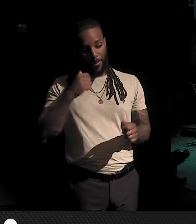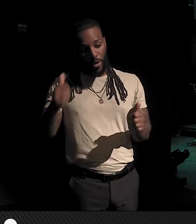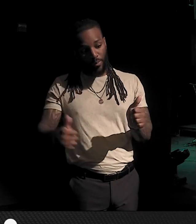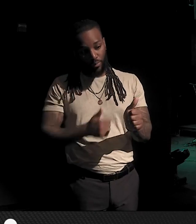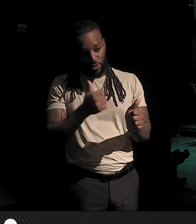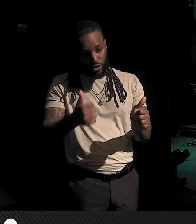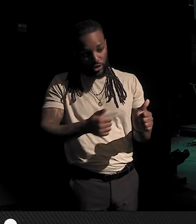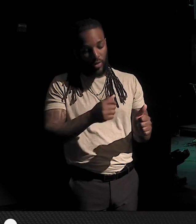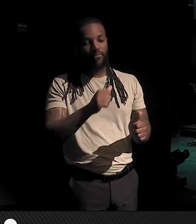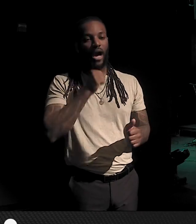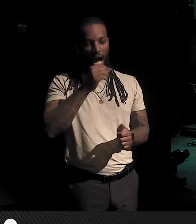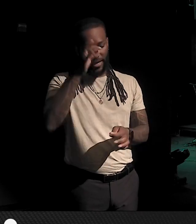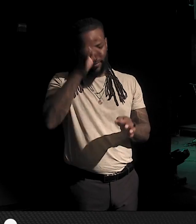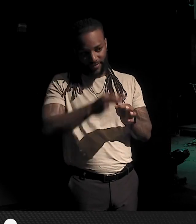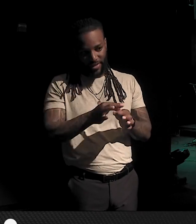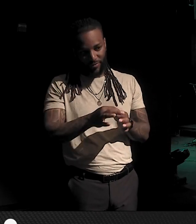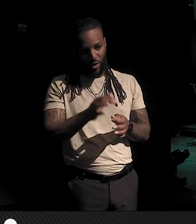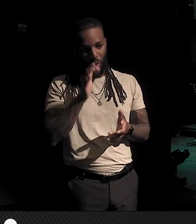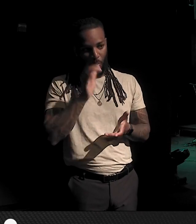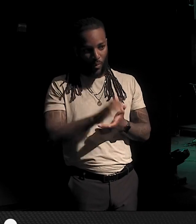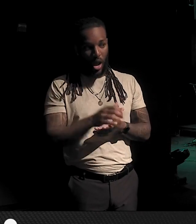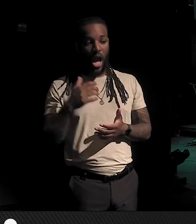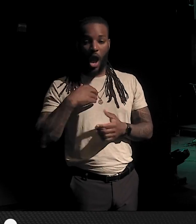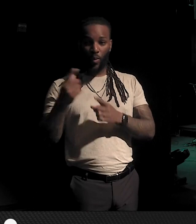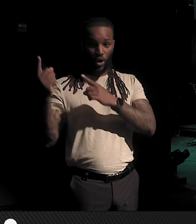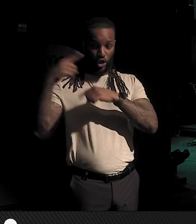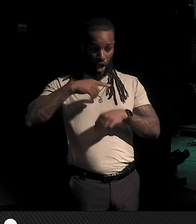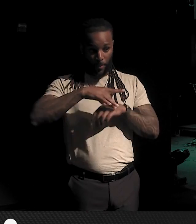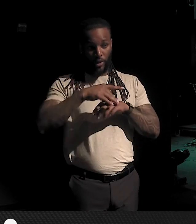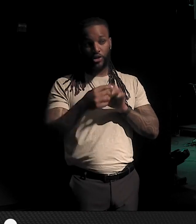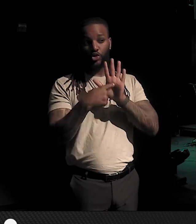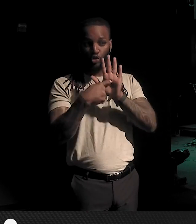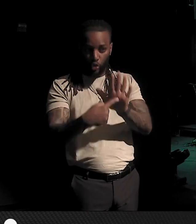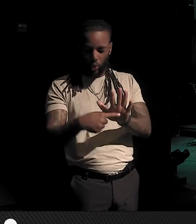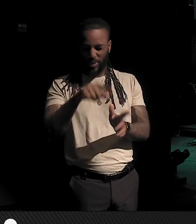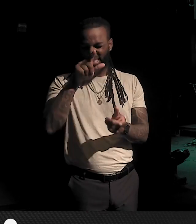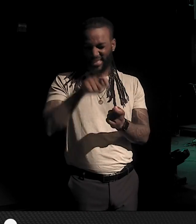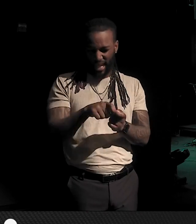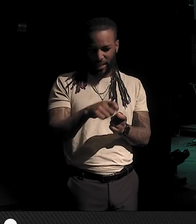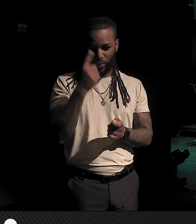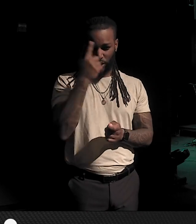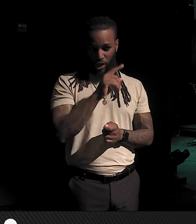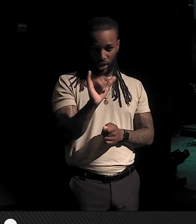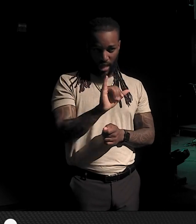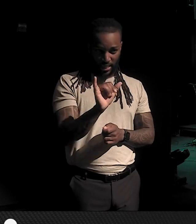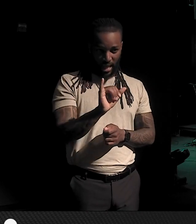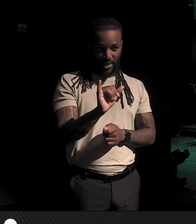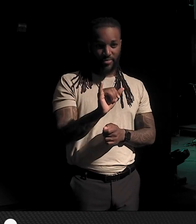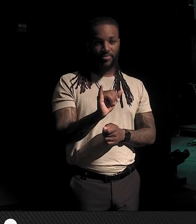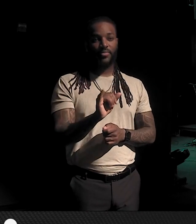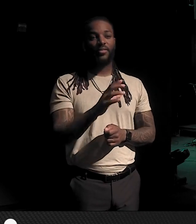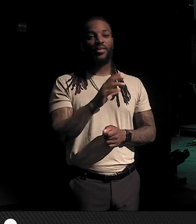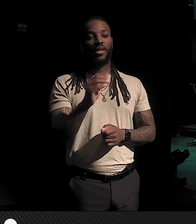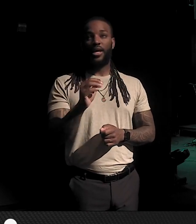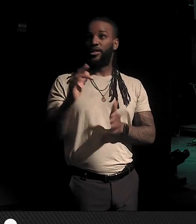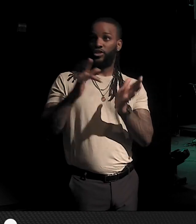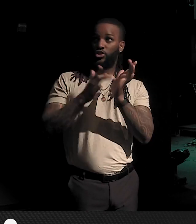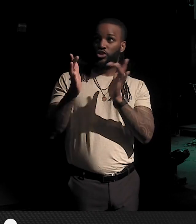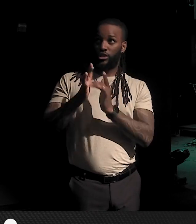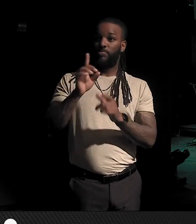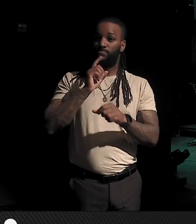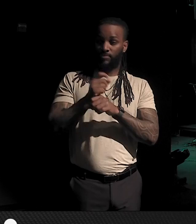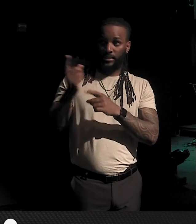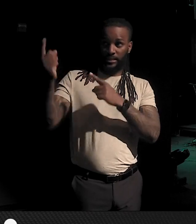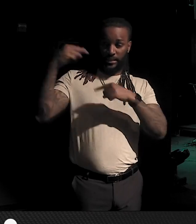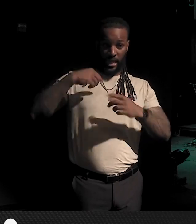an unfaithful bride. I'm going to come on earth and show you exactly what it looks like. And as he is revealed and as the groom is seen for the first time, I'm